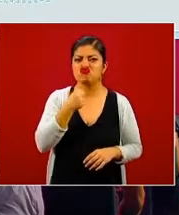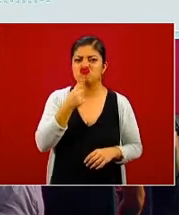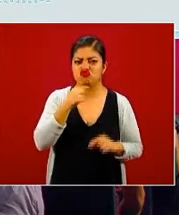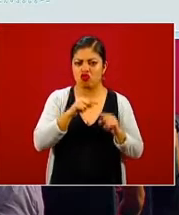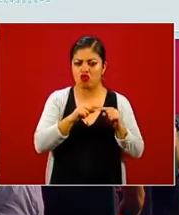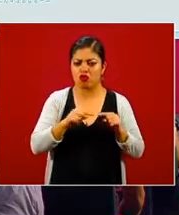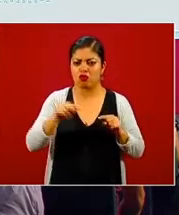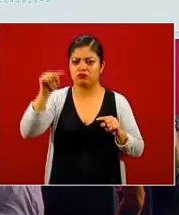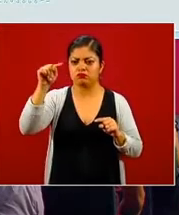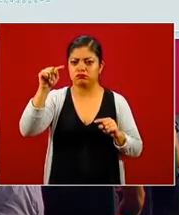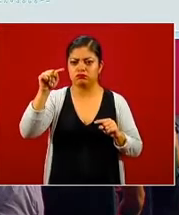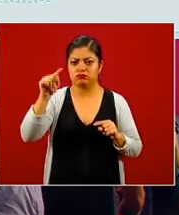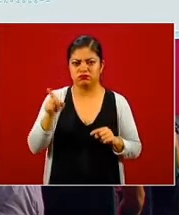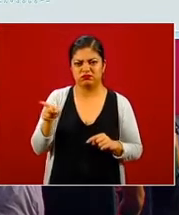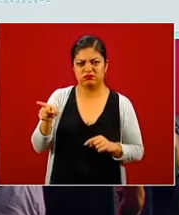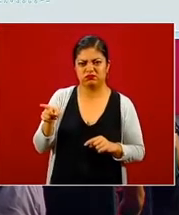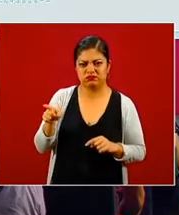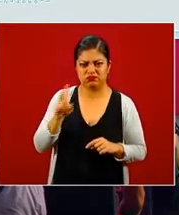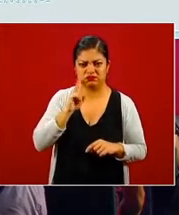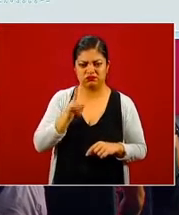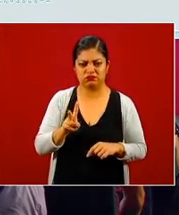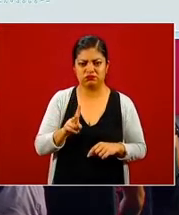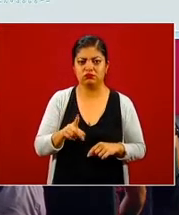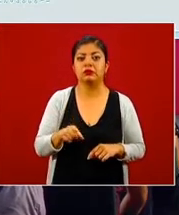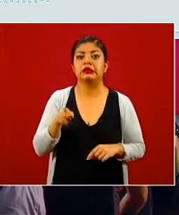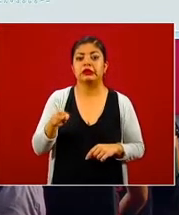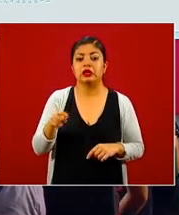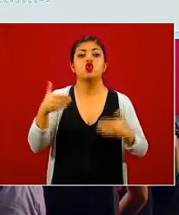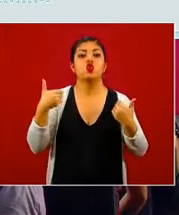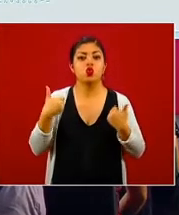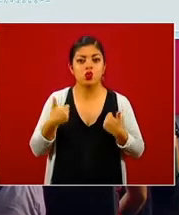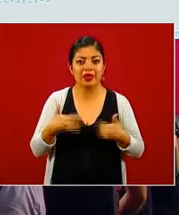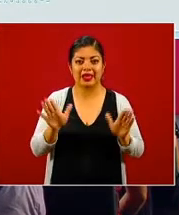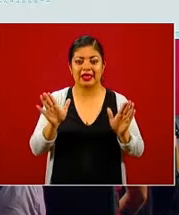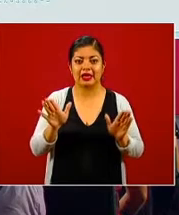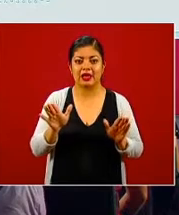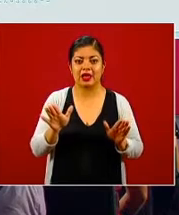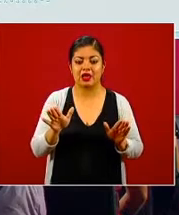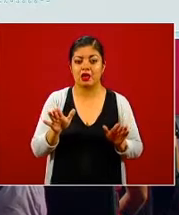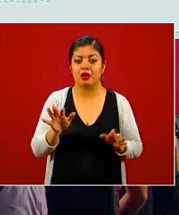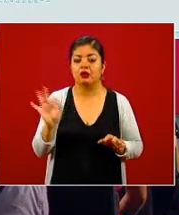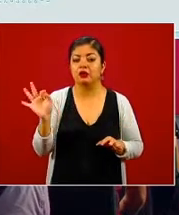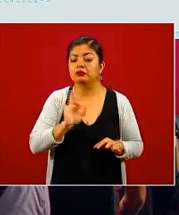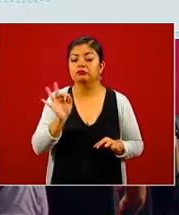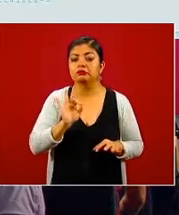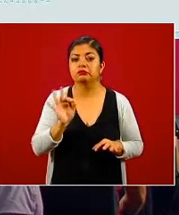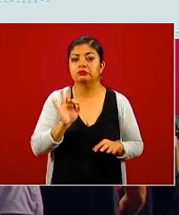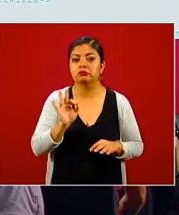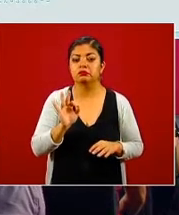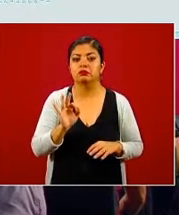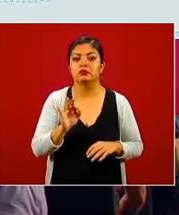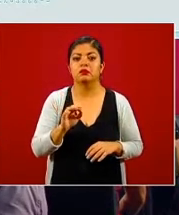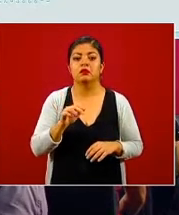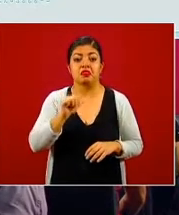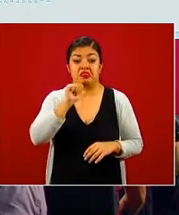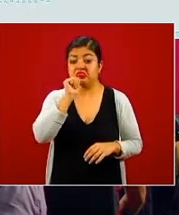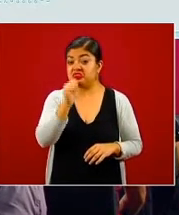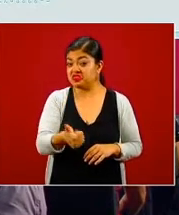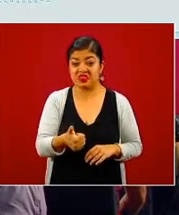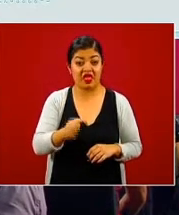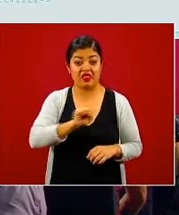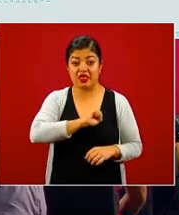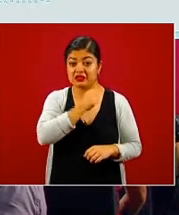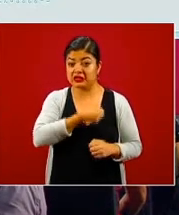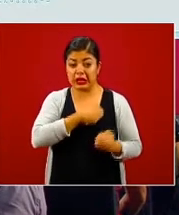This red line, this represents what would have happened if we